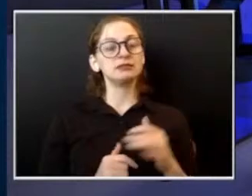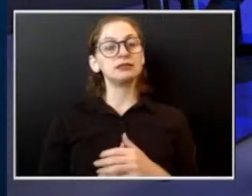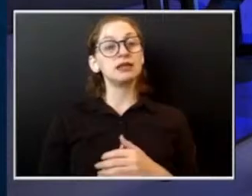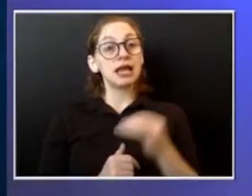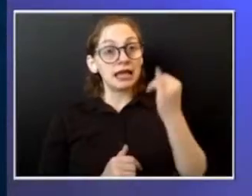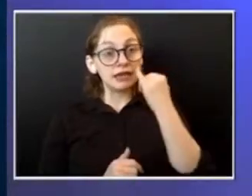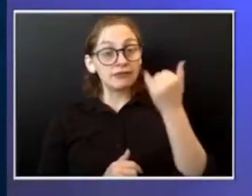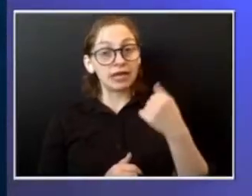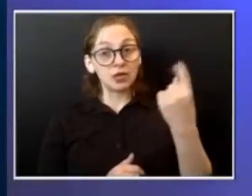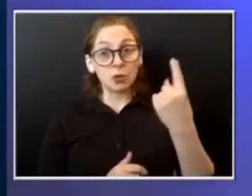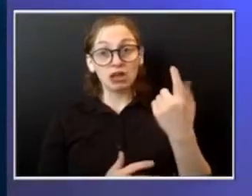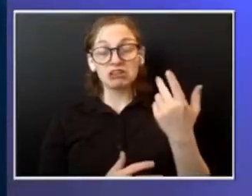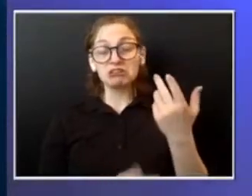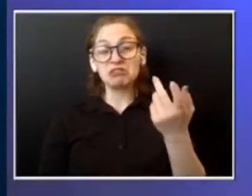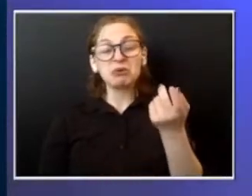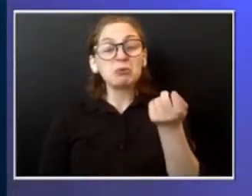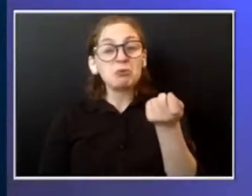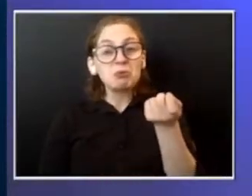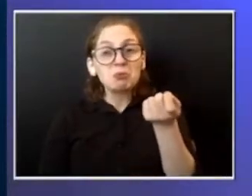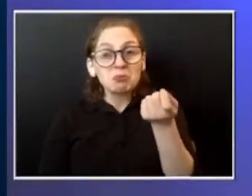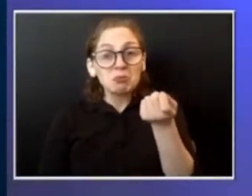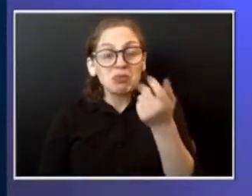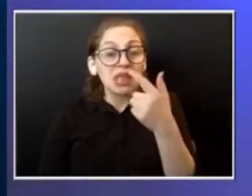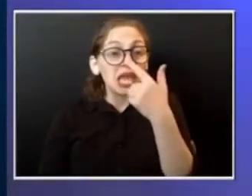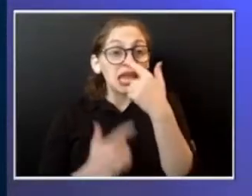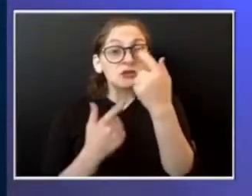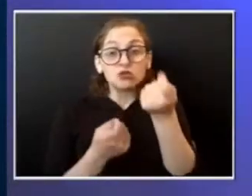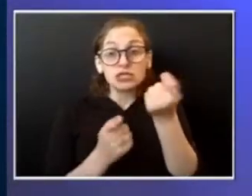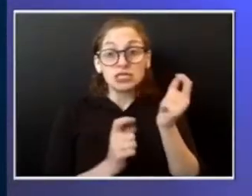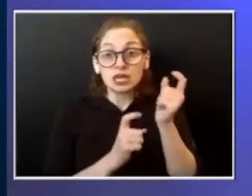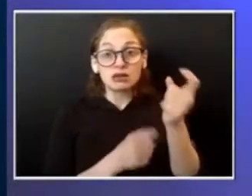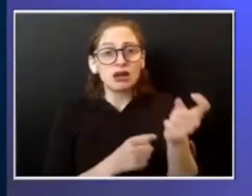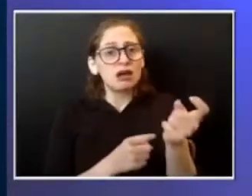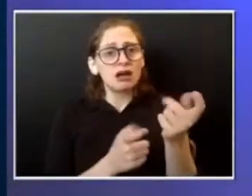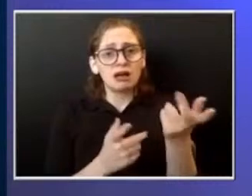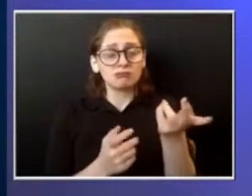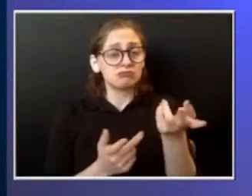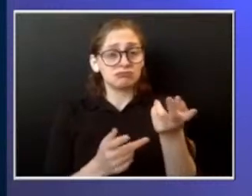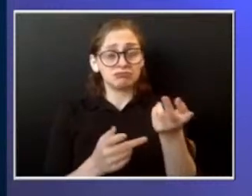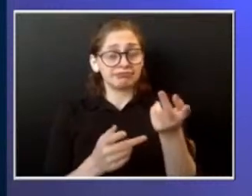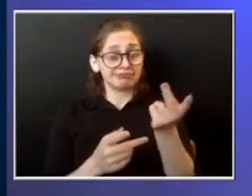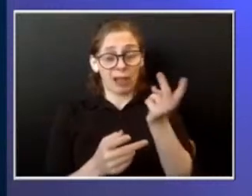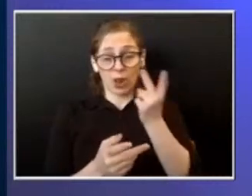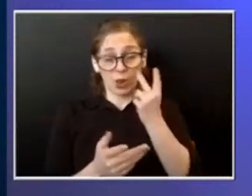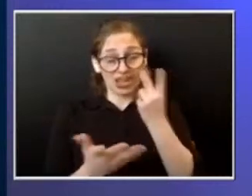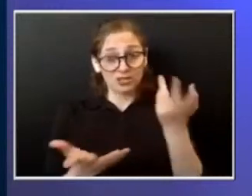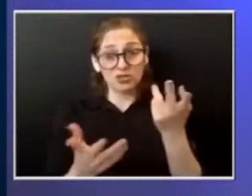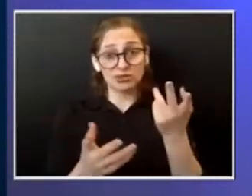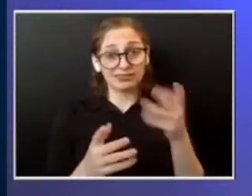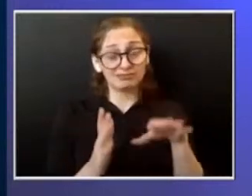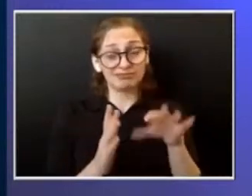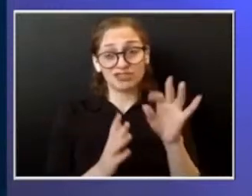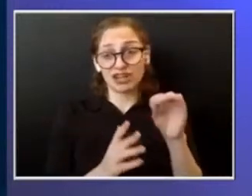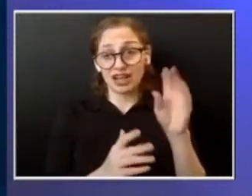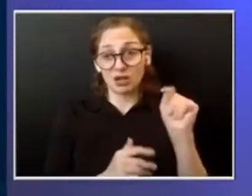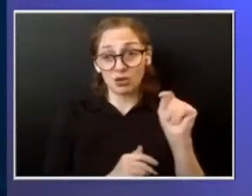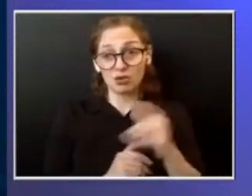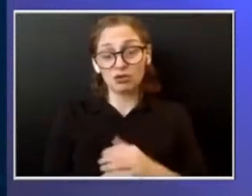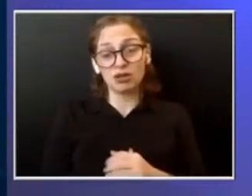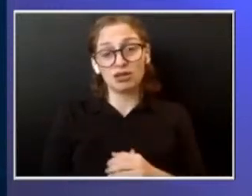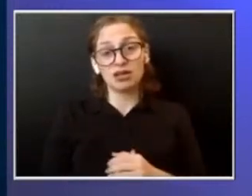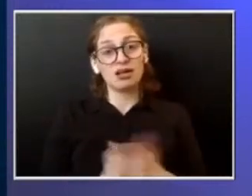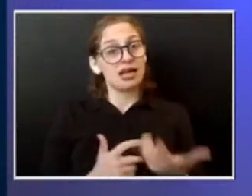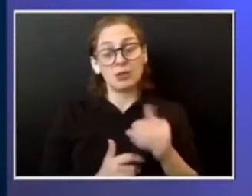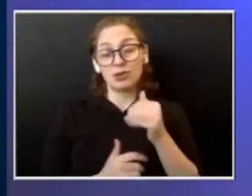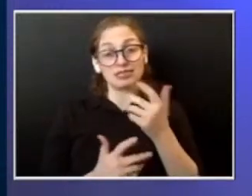interested in doing this, to check into it. It was not a rough process, and like I said, I've had no problems. I